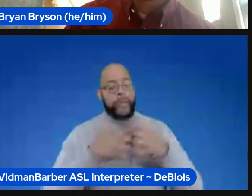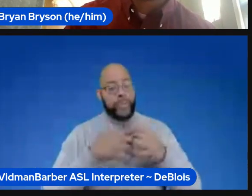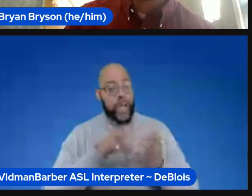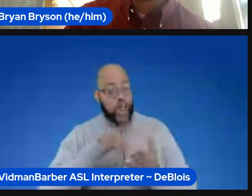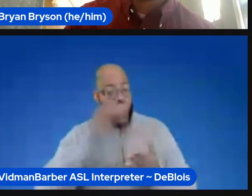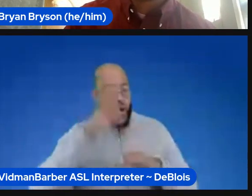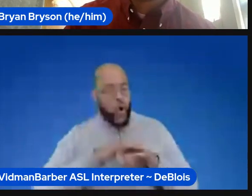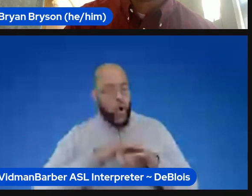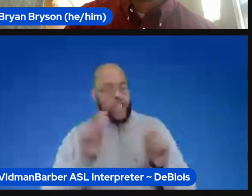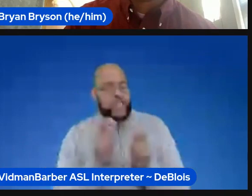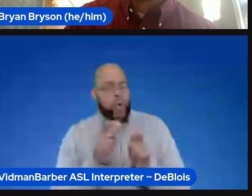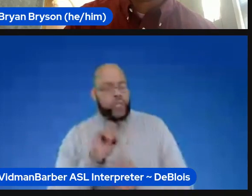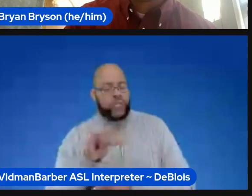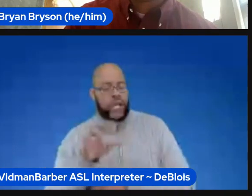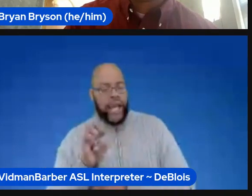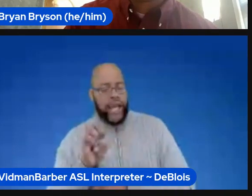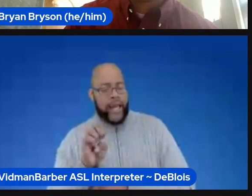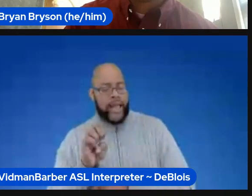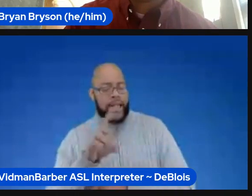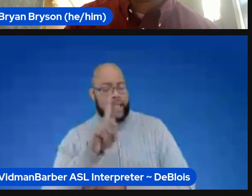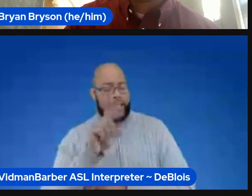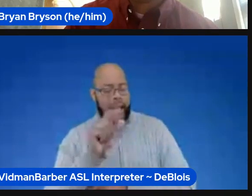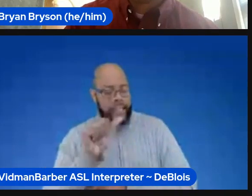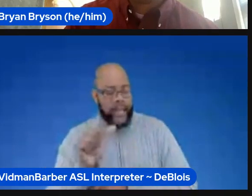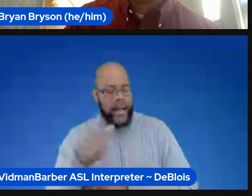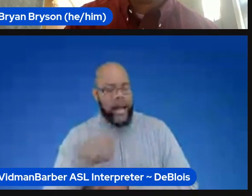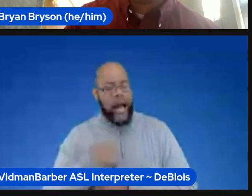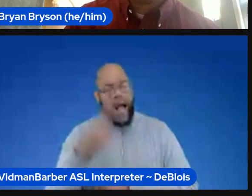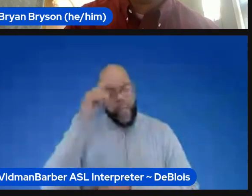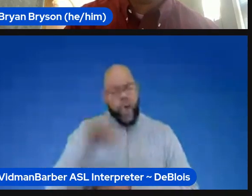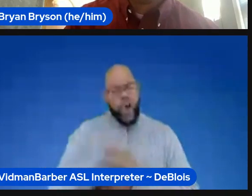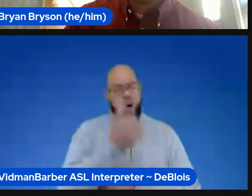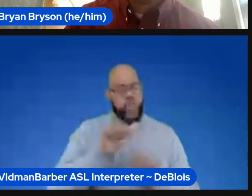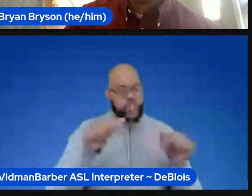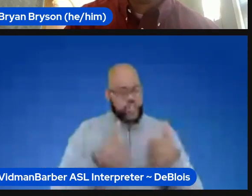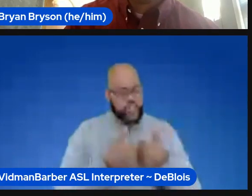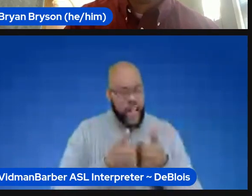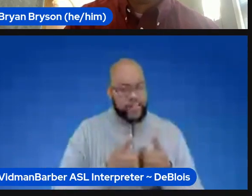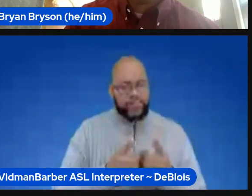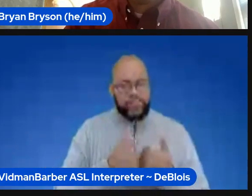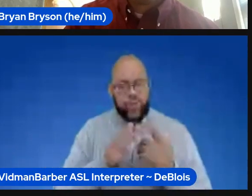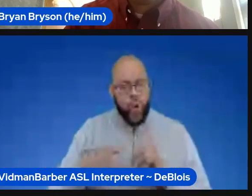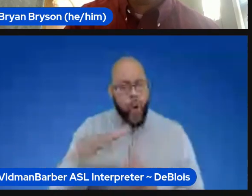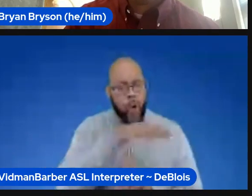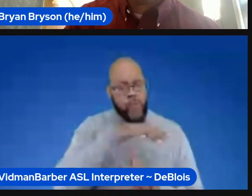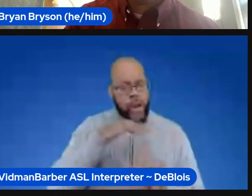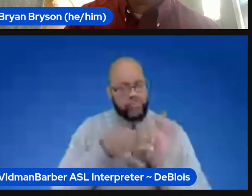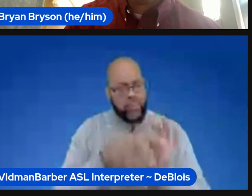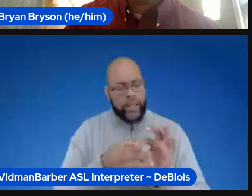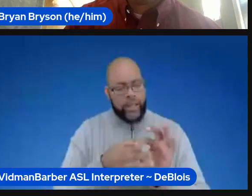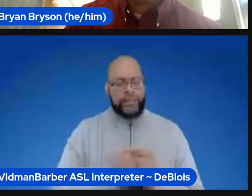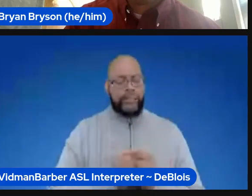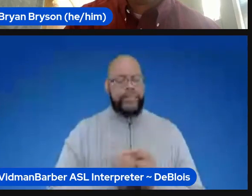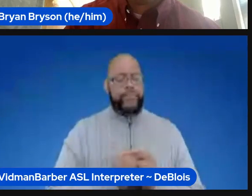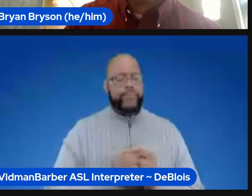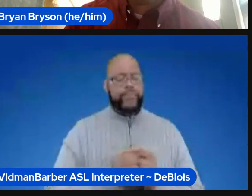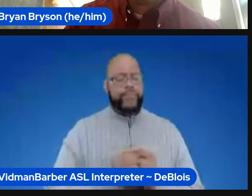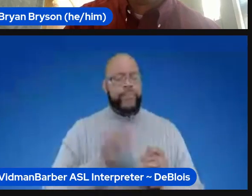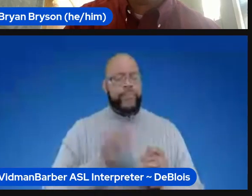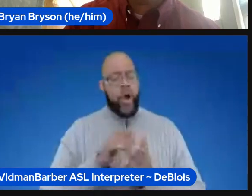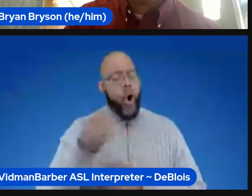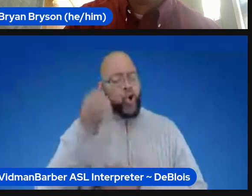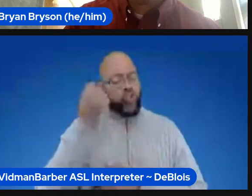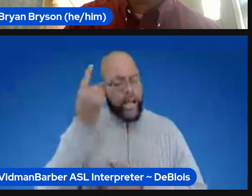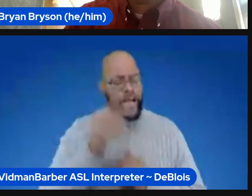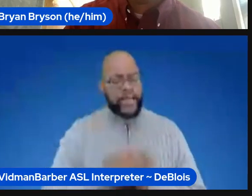scale data. I think another challenge is all around the understanding